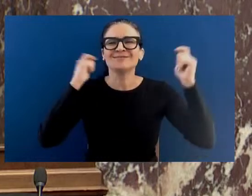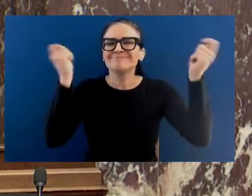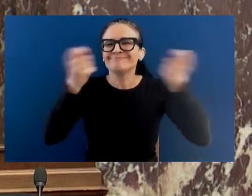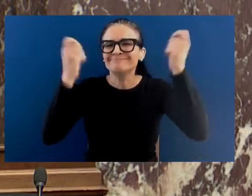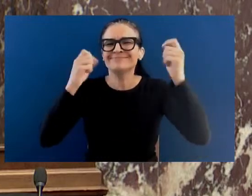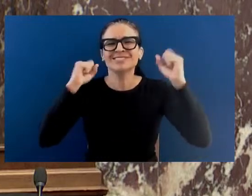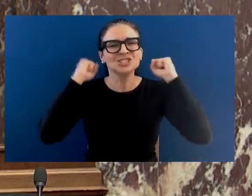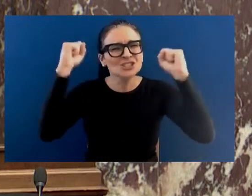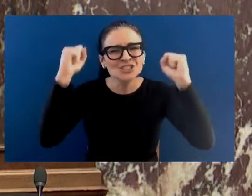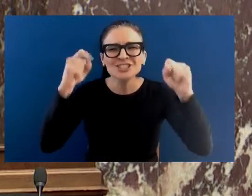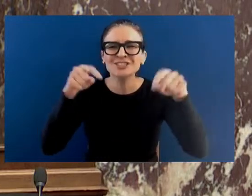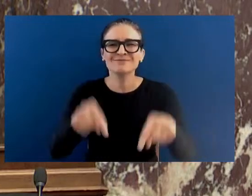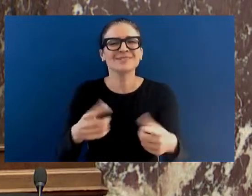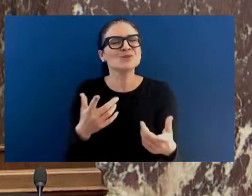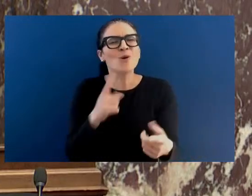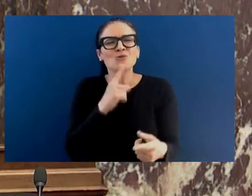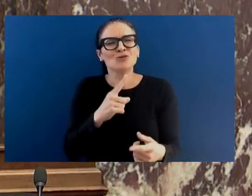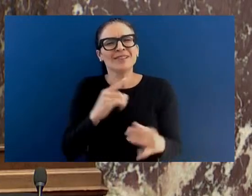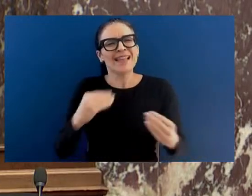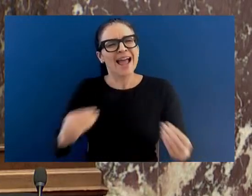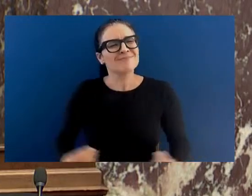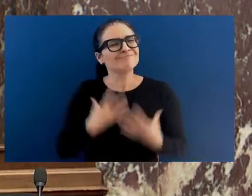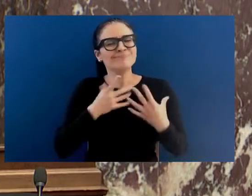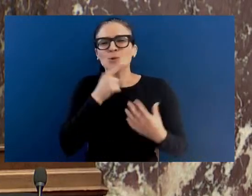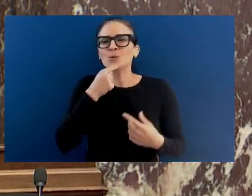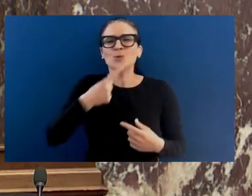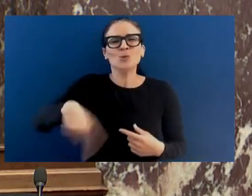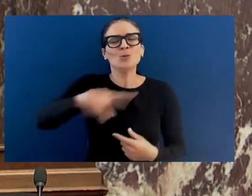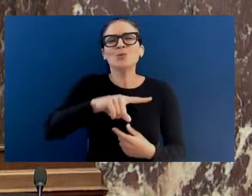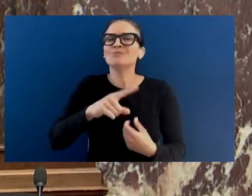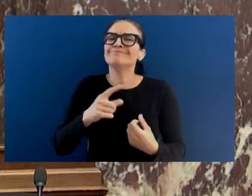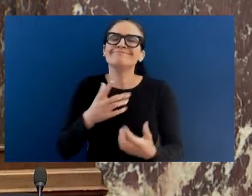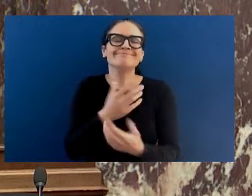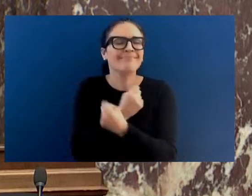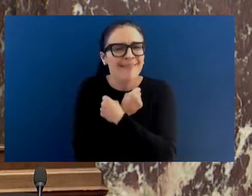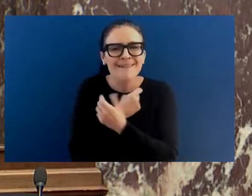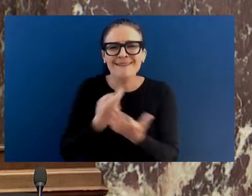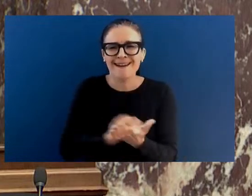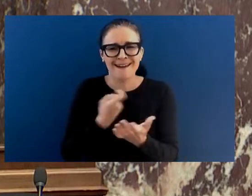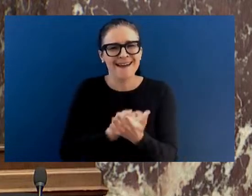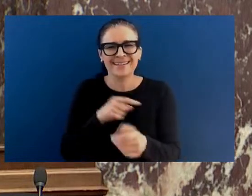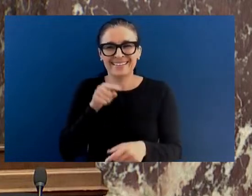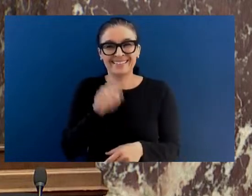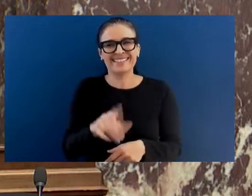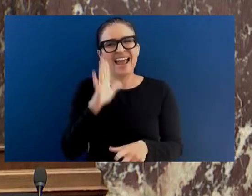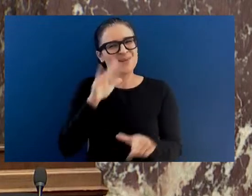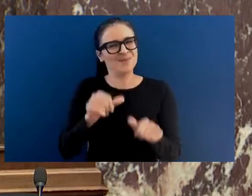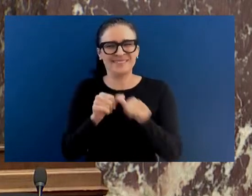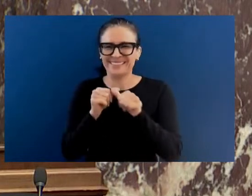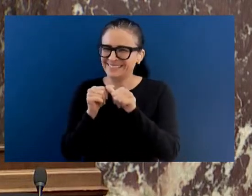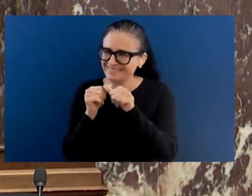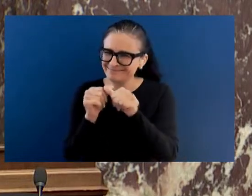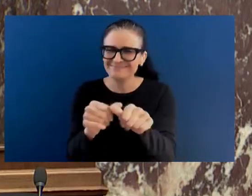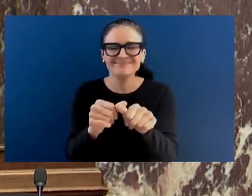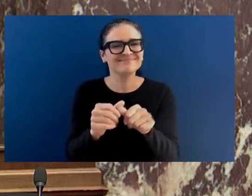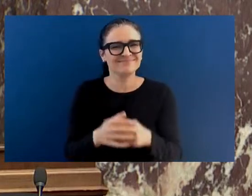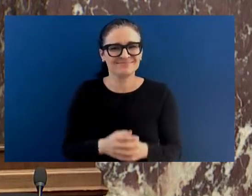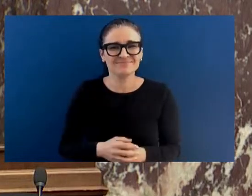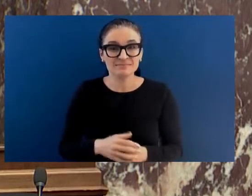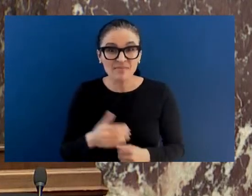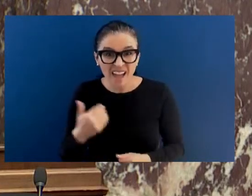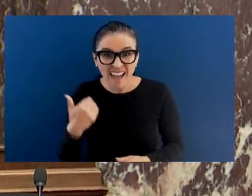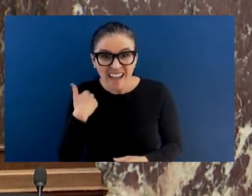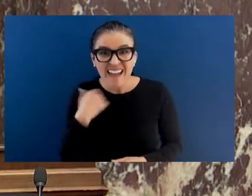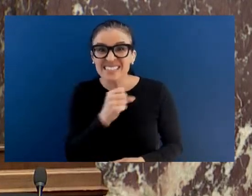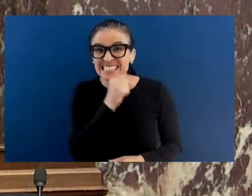have in previous seasons and will continue to do so for our beloved seniors men's team, the Quesnel Kangaroos. As we